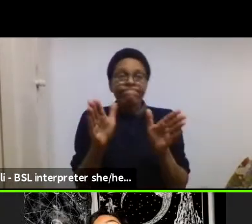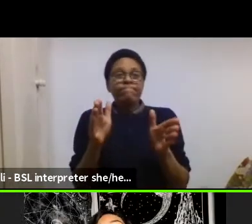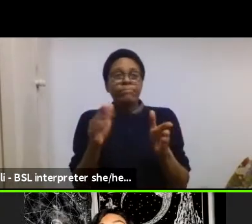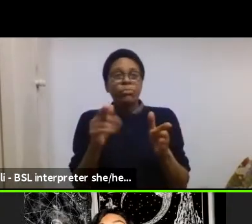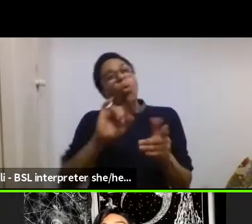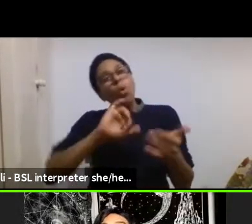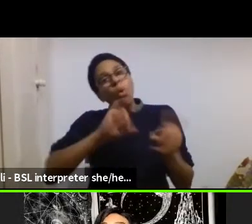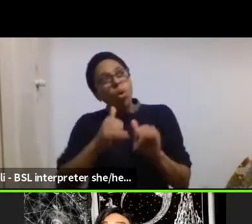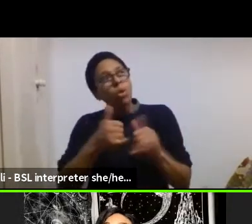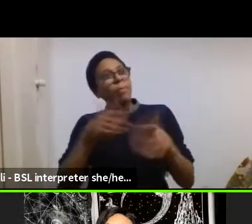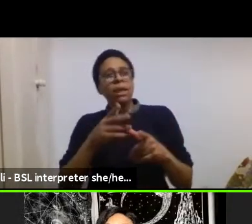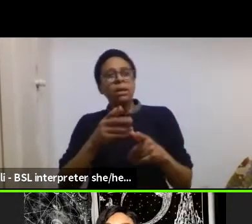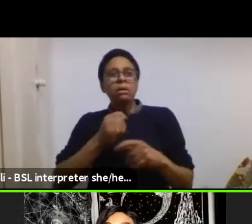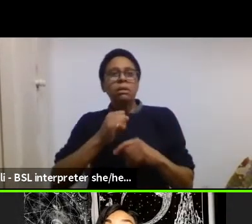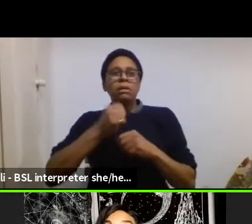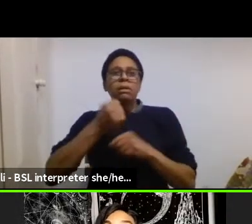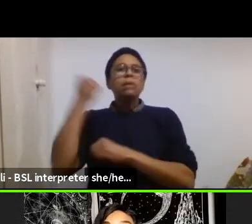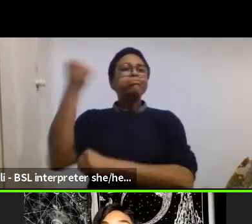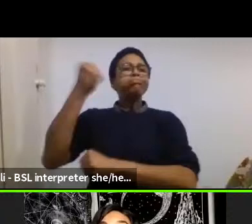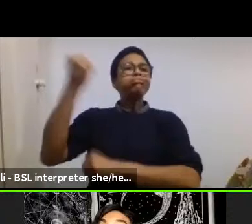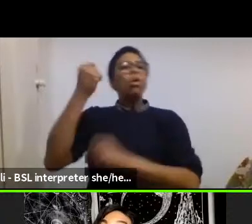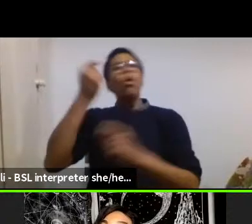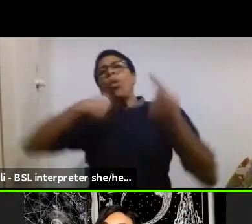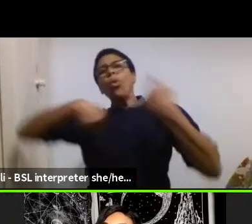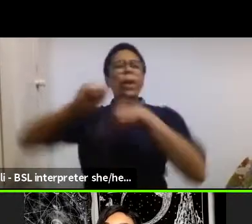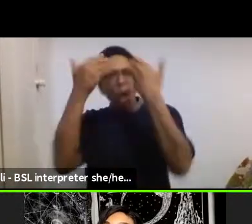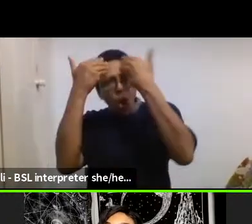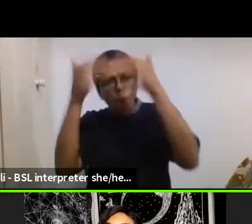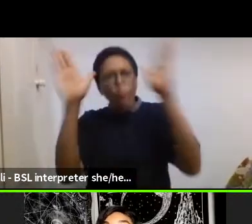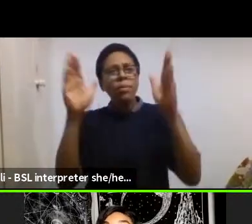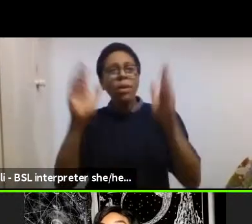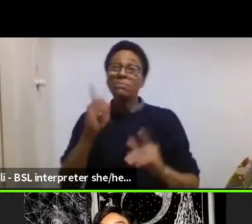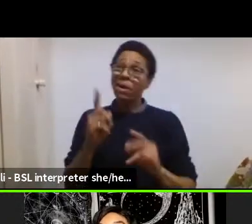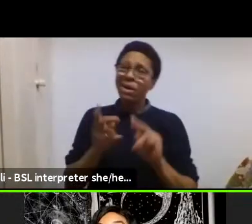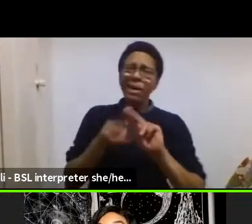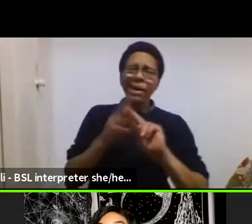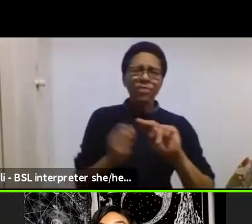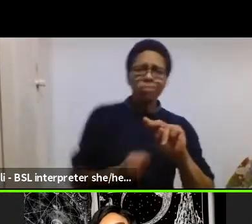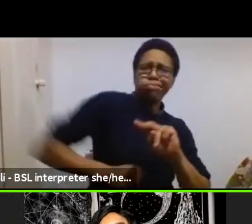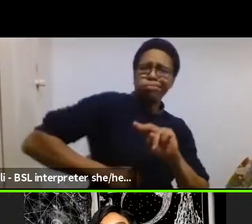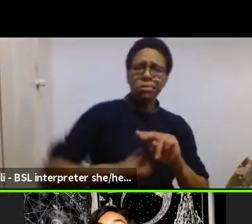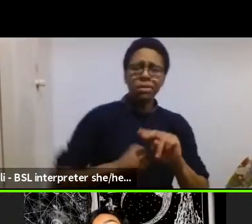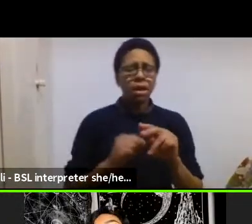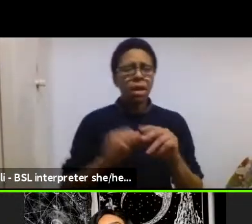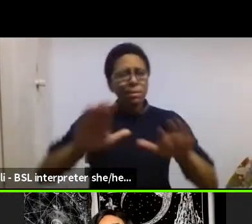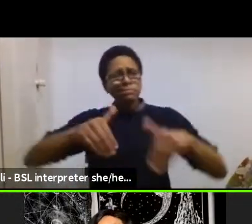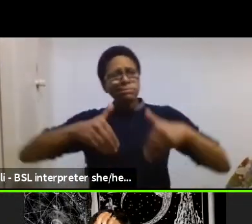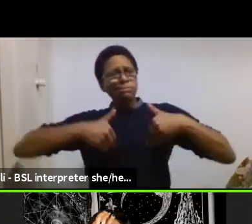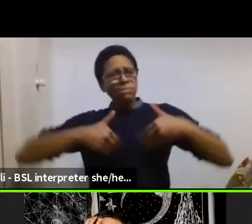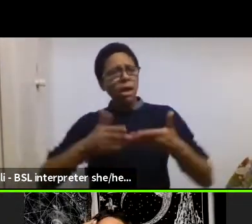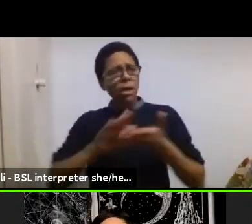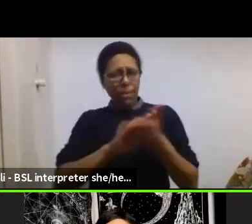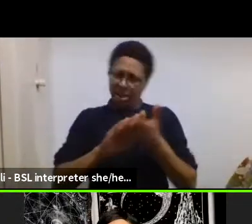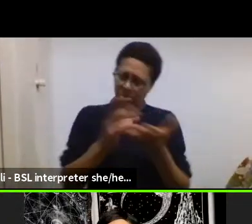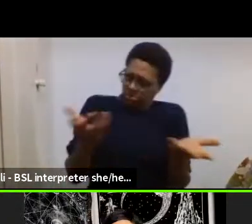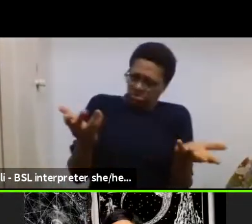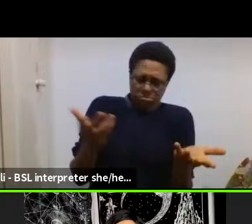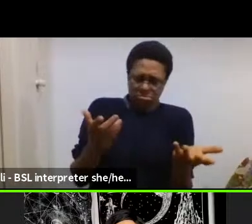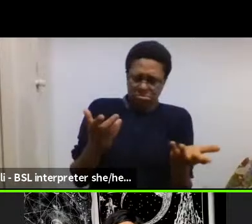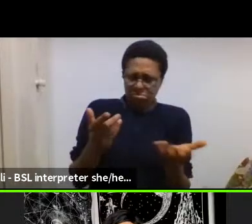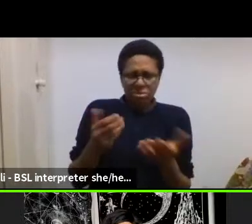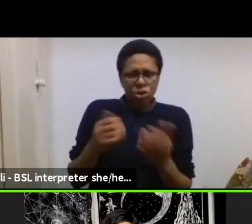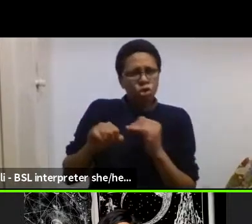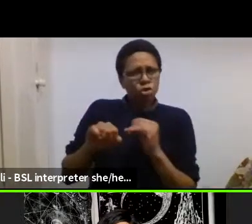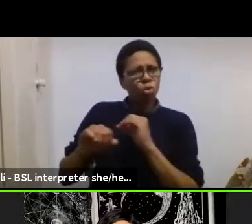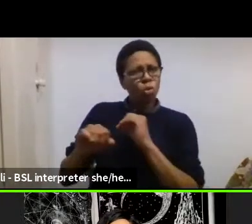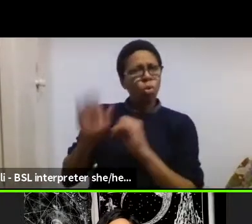that asexuality naturally becomes part of that because it is not a heteronormative orientation, and being aromantic is not